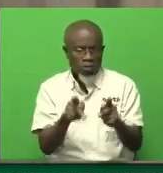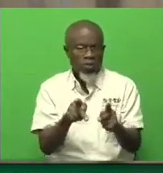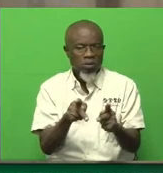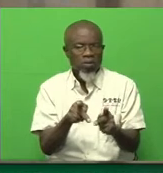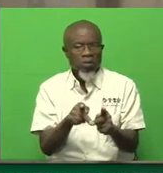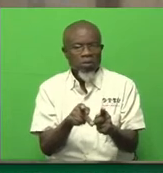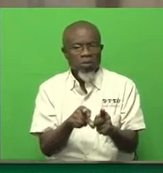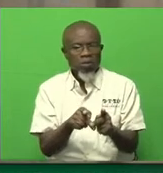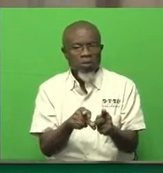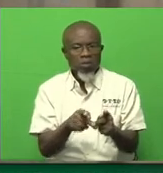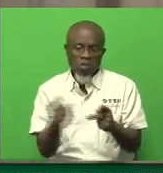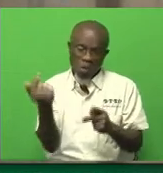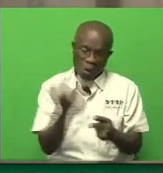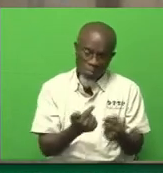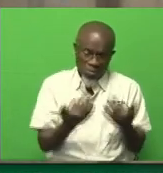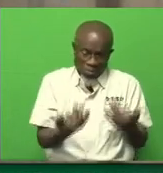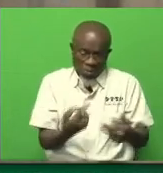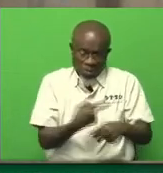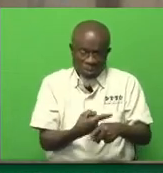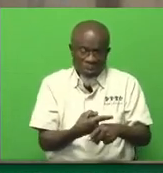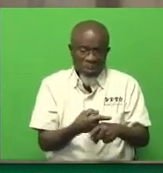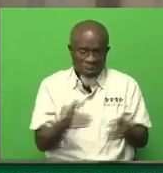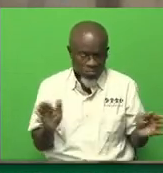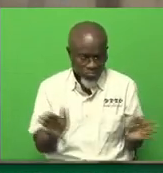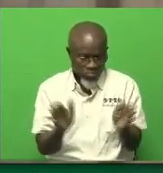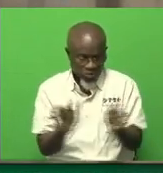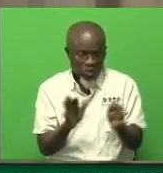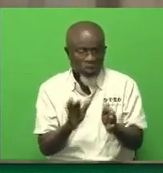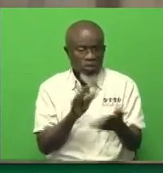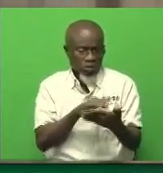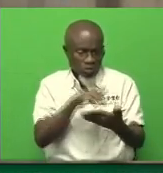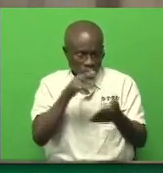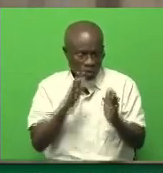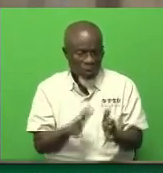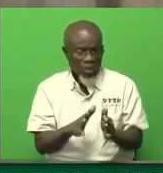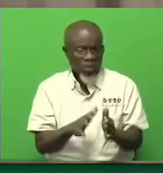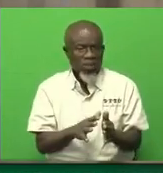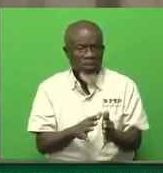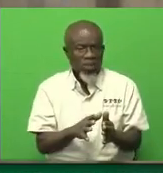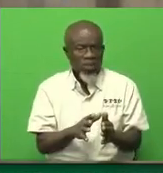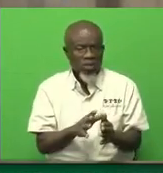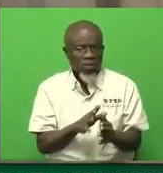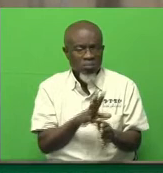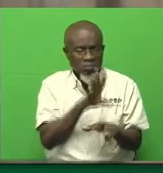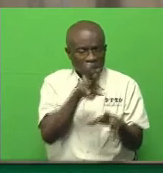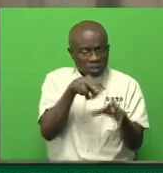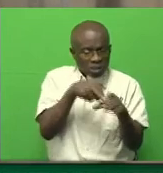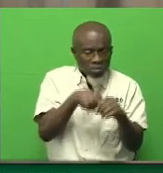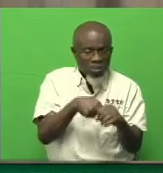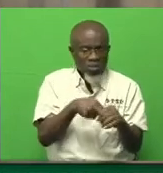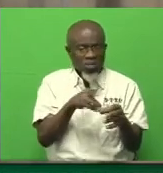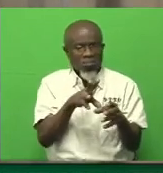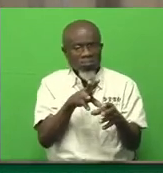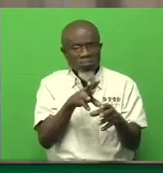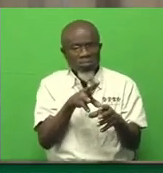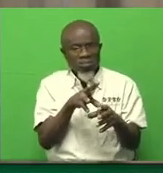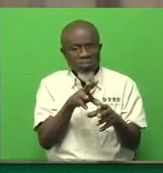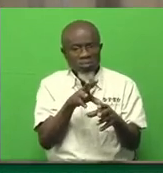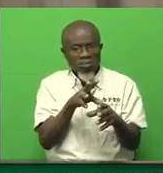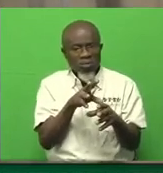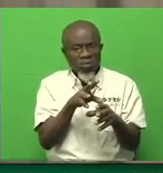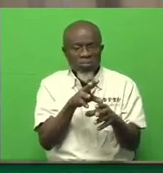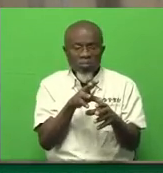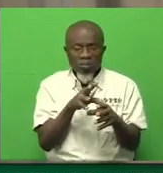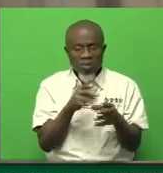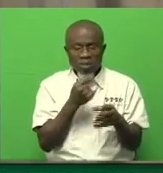are coming here today to encourage students participate take advantage of the opportunities the